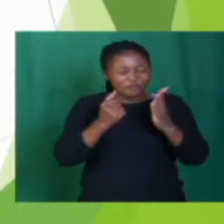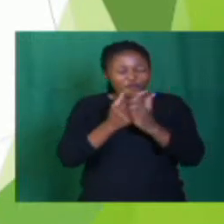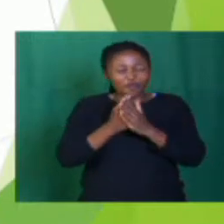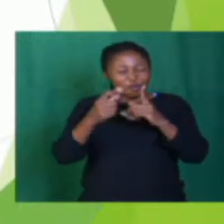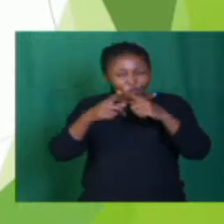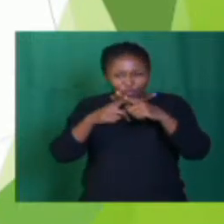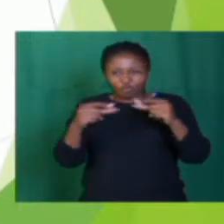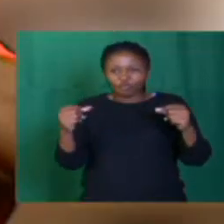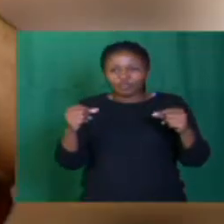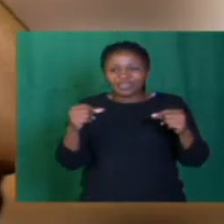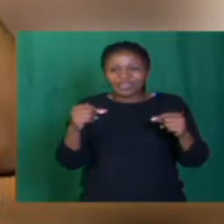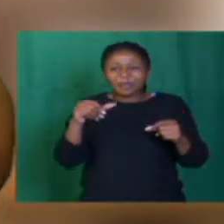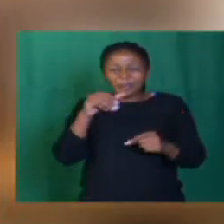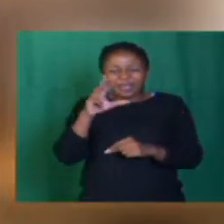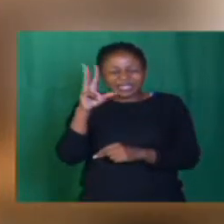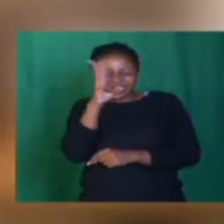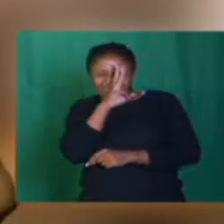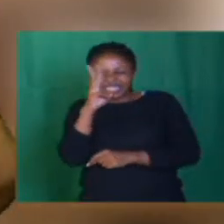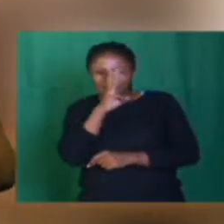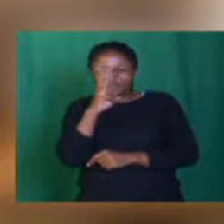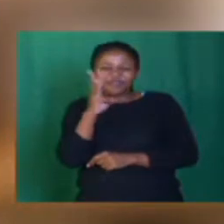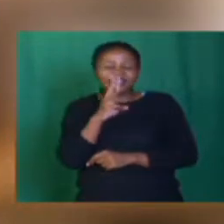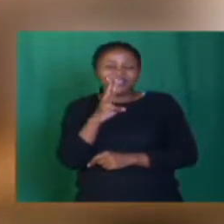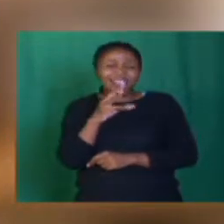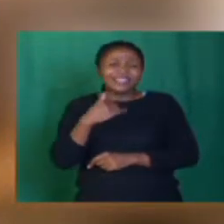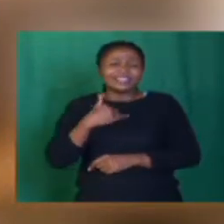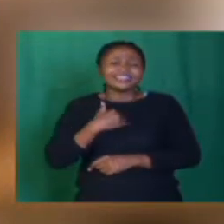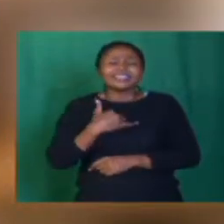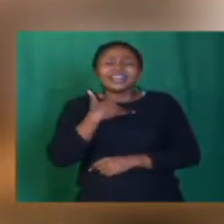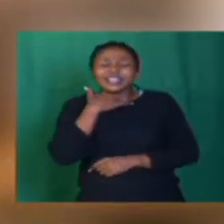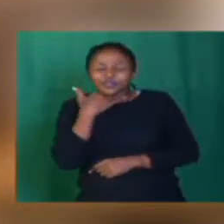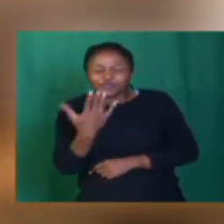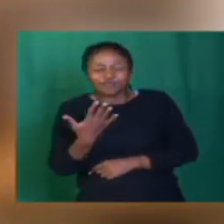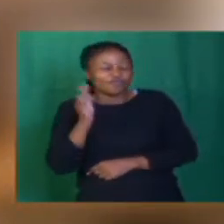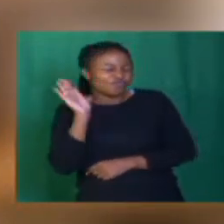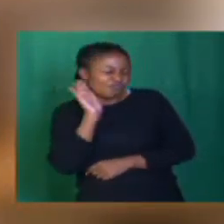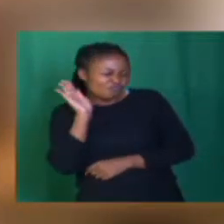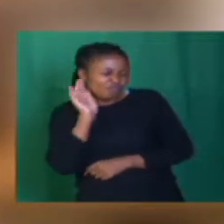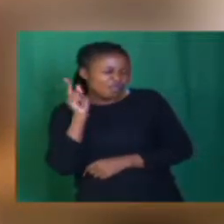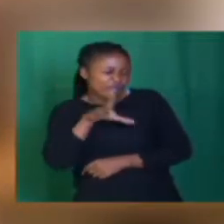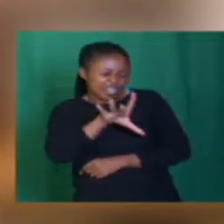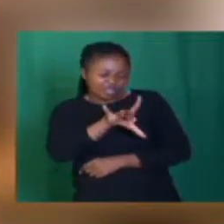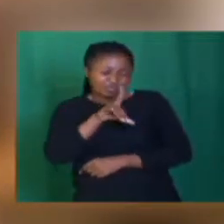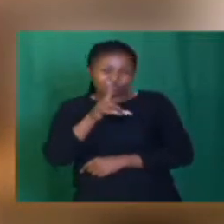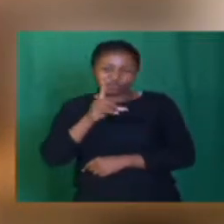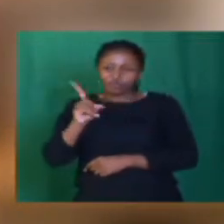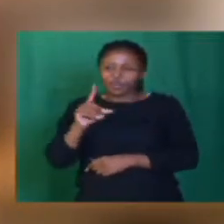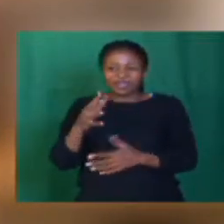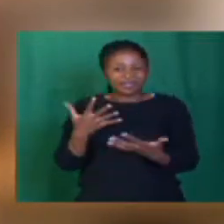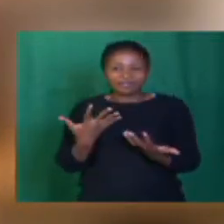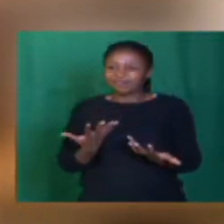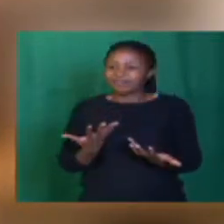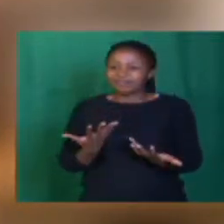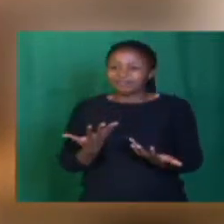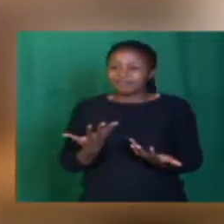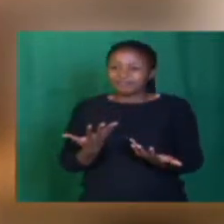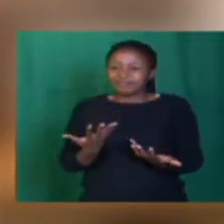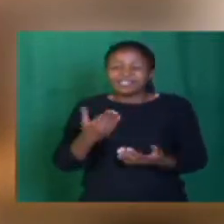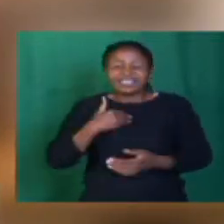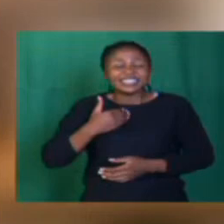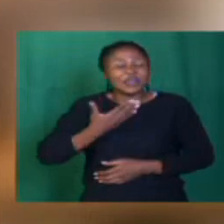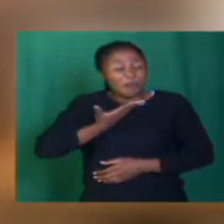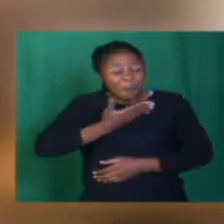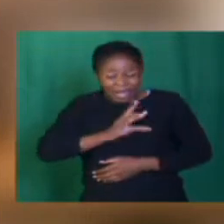discussing. We don't want to hear your voice. You want to leave it to the discretion of the reader of the text